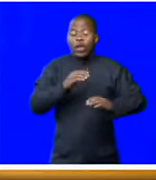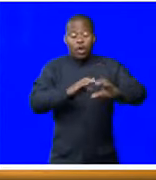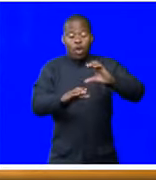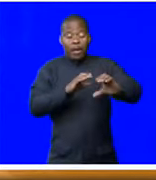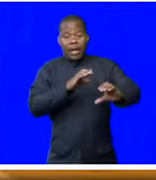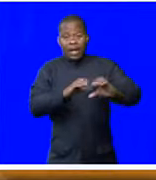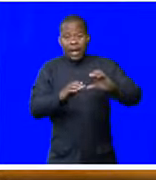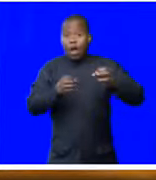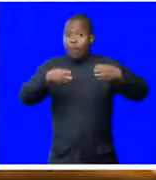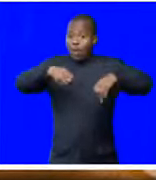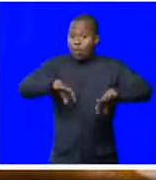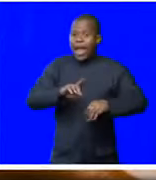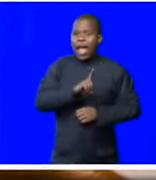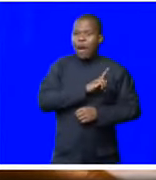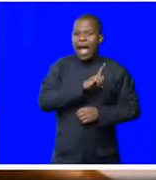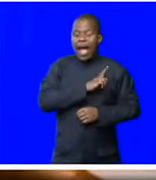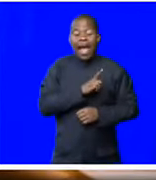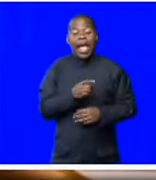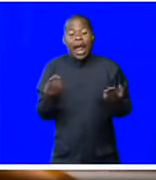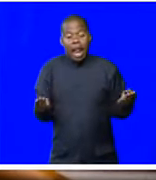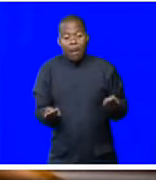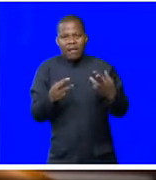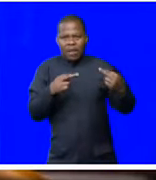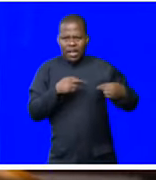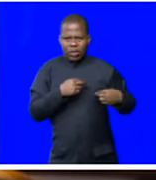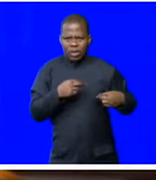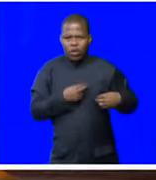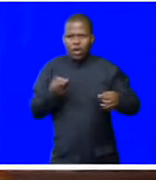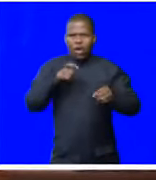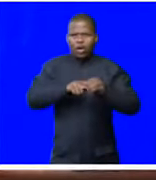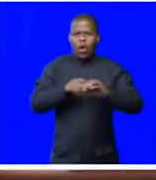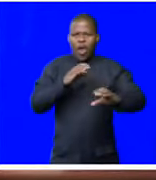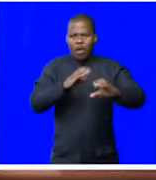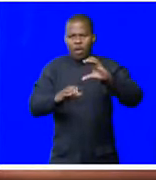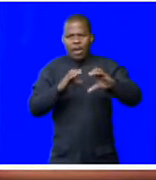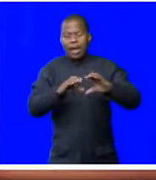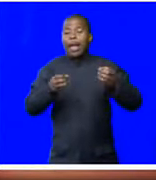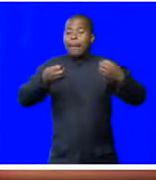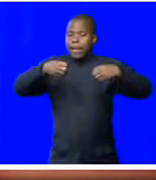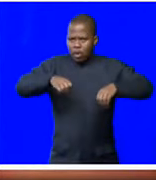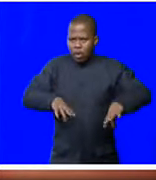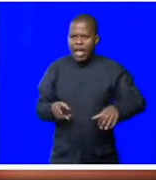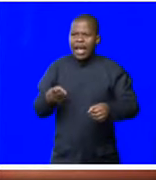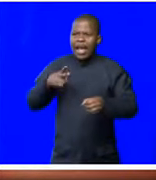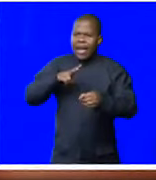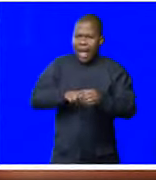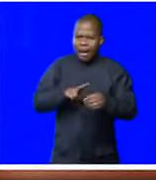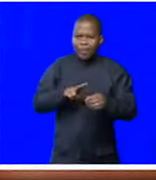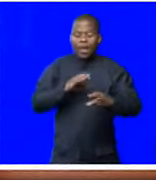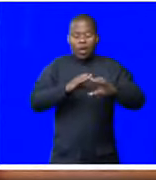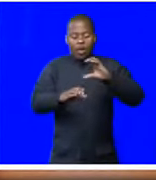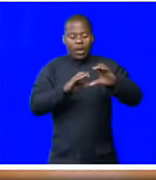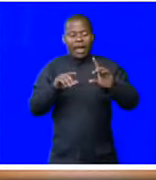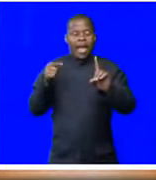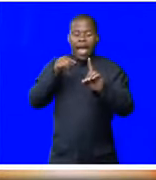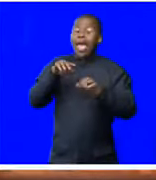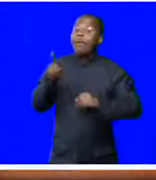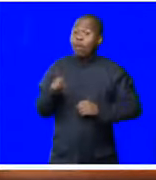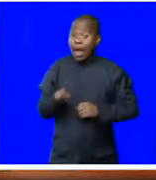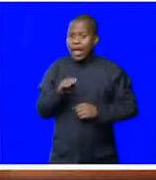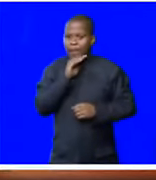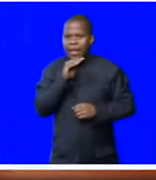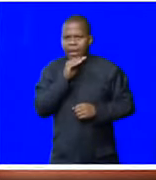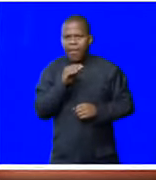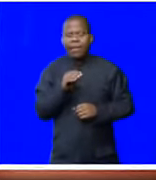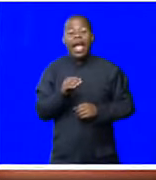out as the defendants allegedly abandoned the negotiation table. The negotiations hoped to set time frames on when the